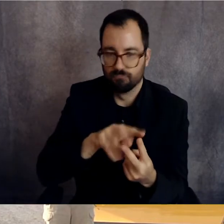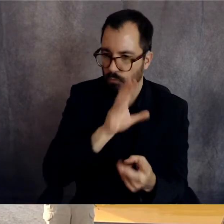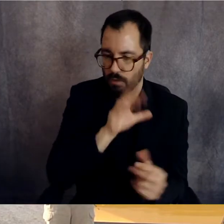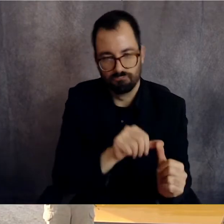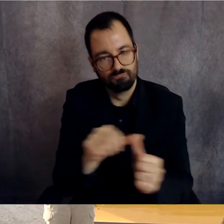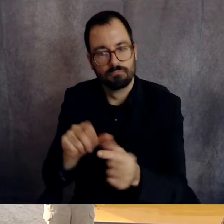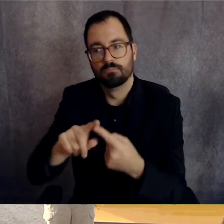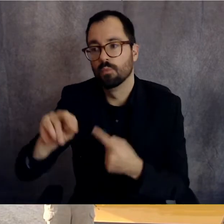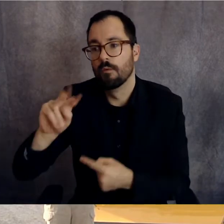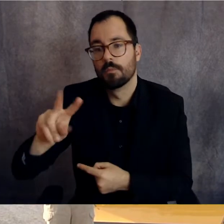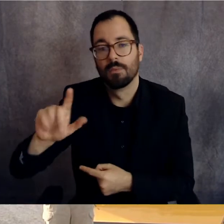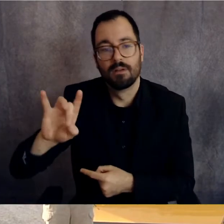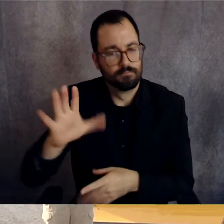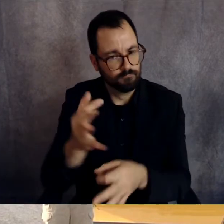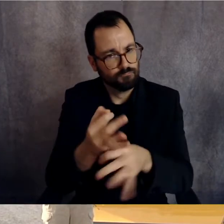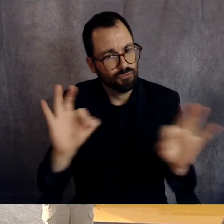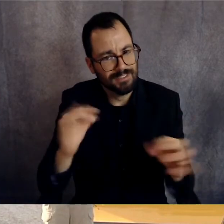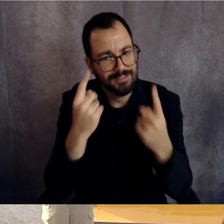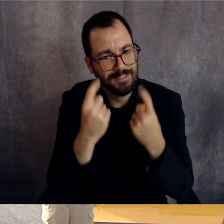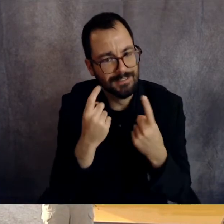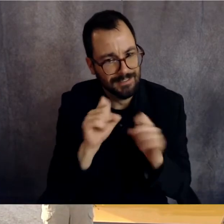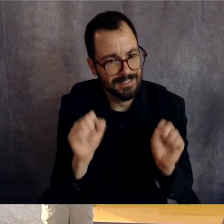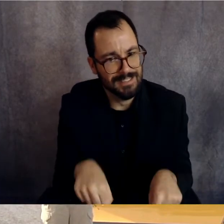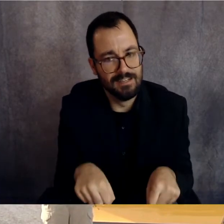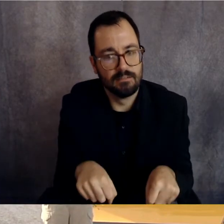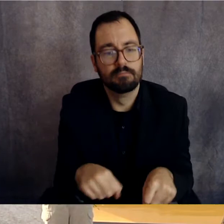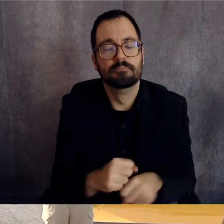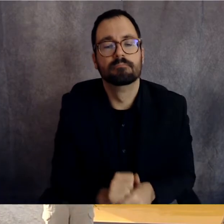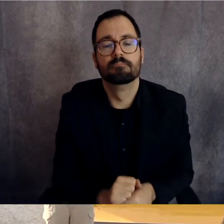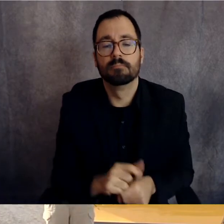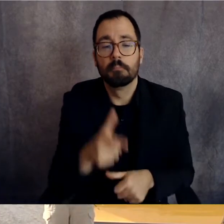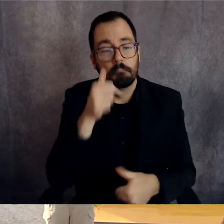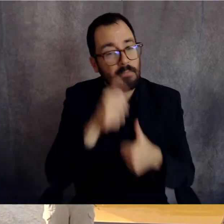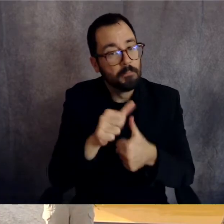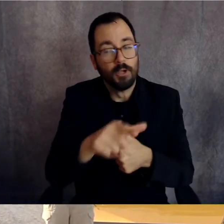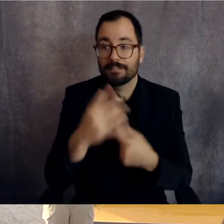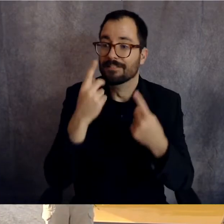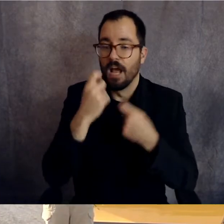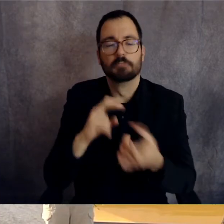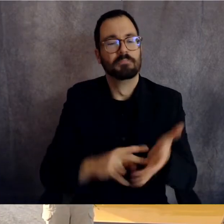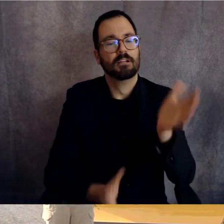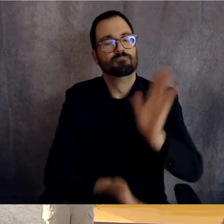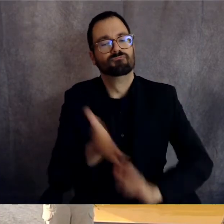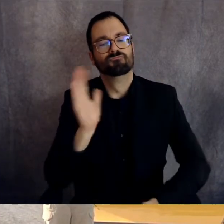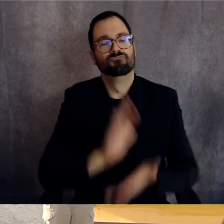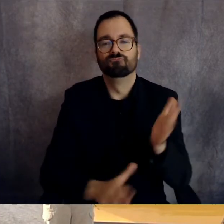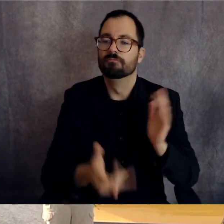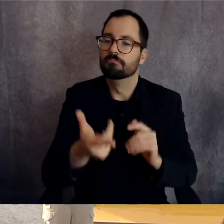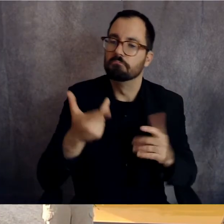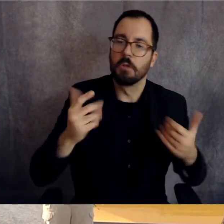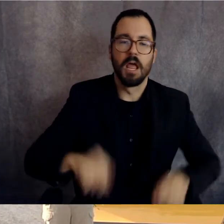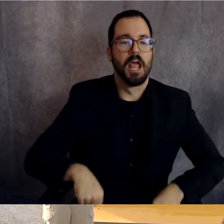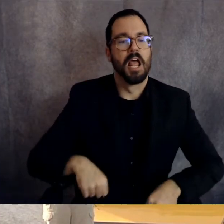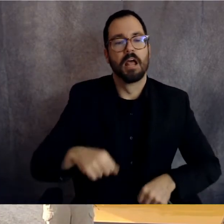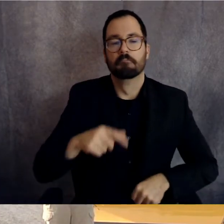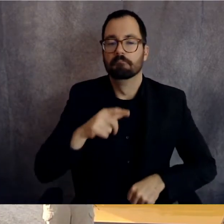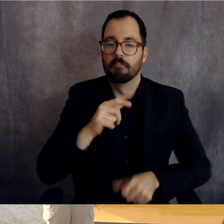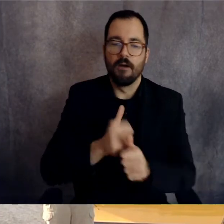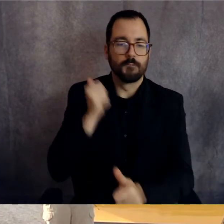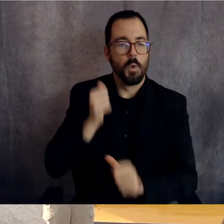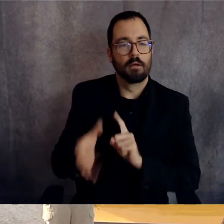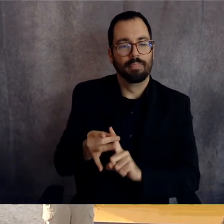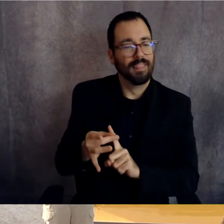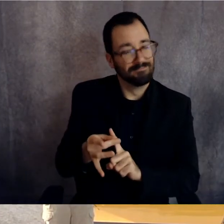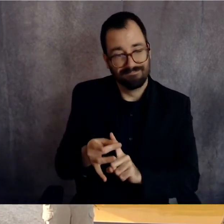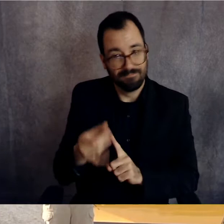it's also important to remember getting tested doesn't protect you from the infection. Any gatherings are high